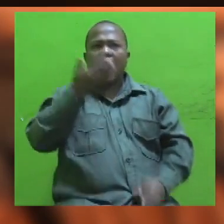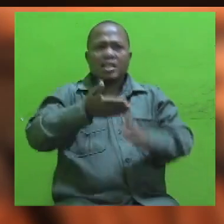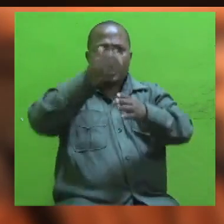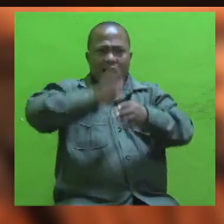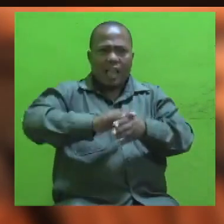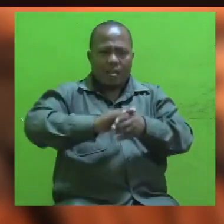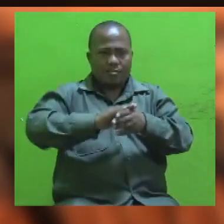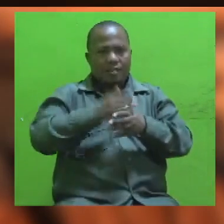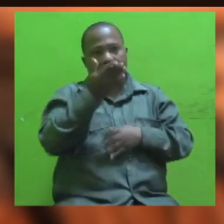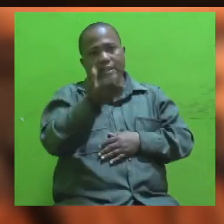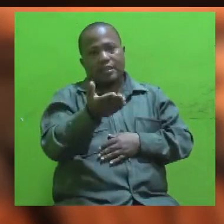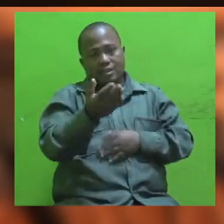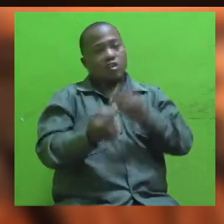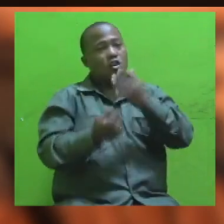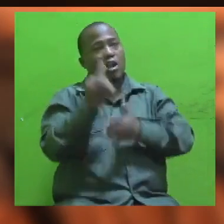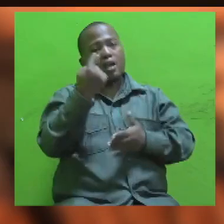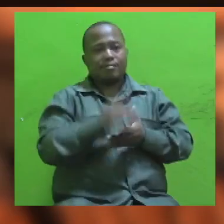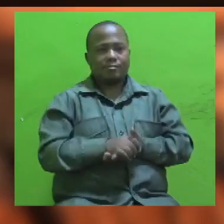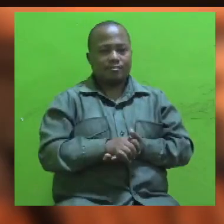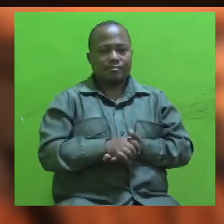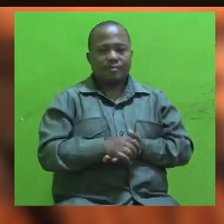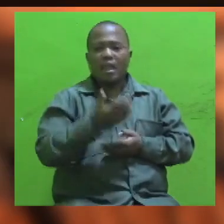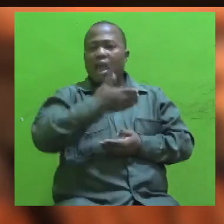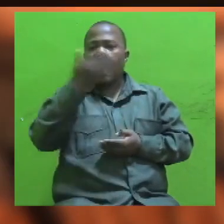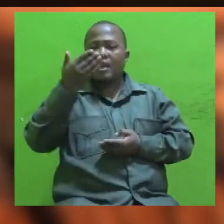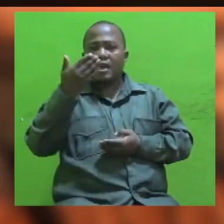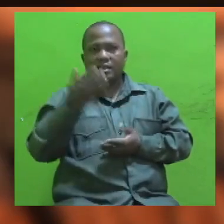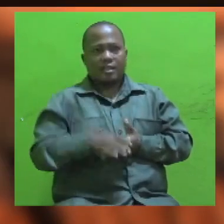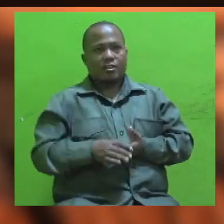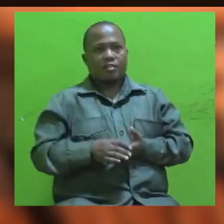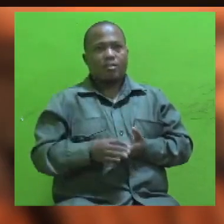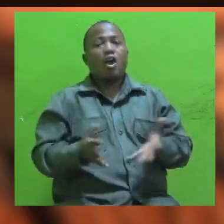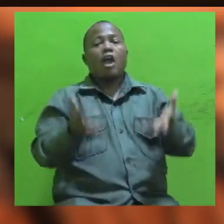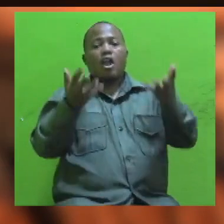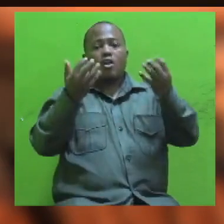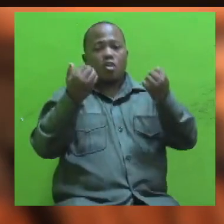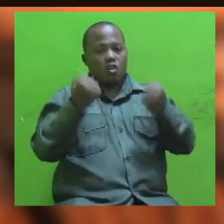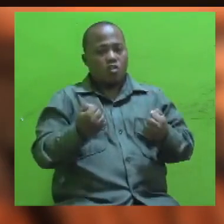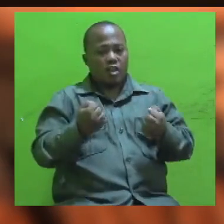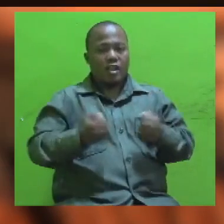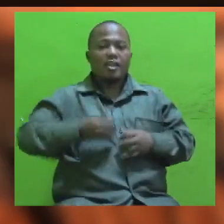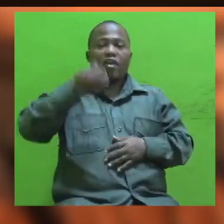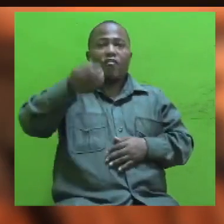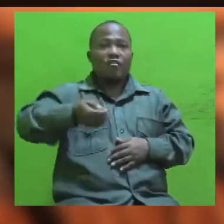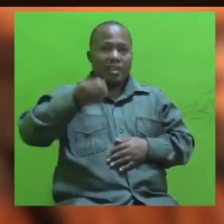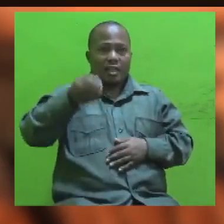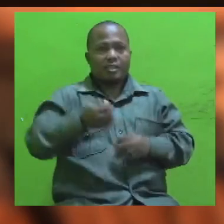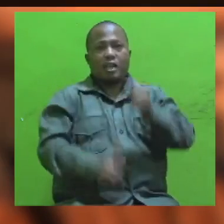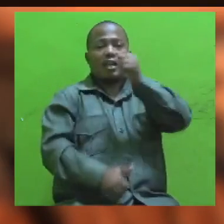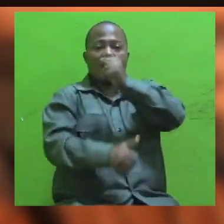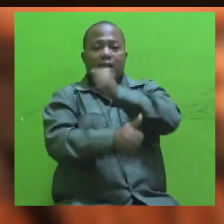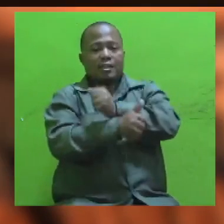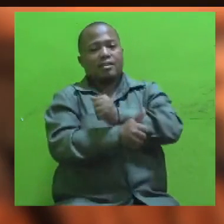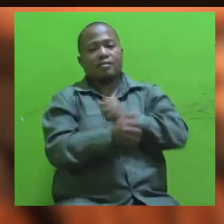needed, this is responsible organization. Another one, encouraging village residents to undertake and participate in